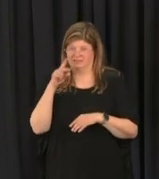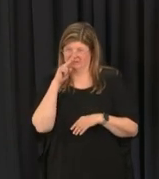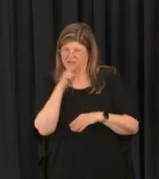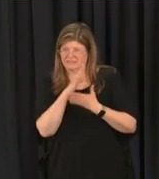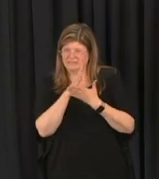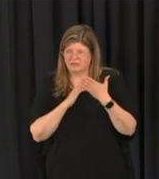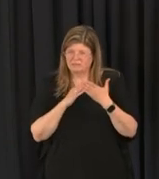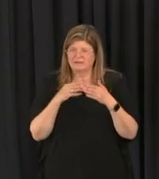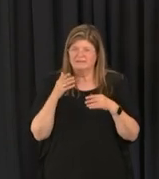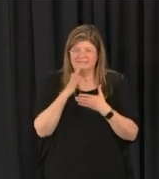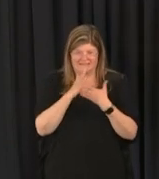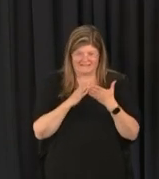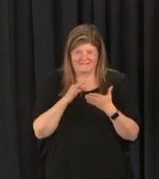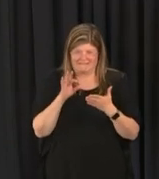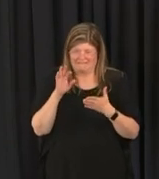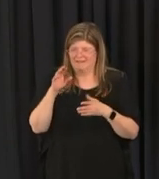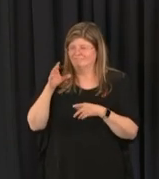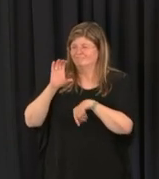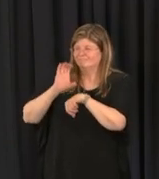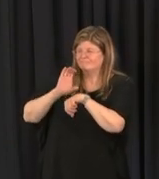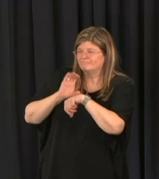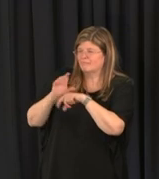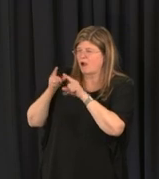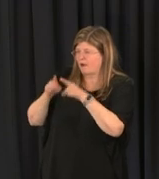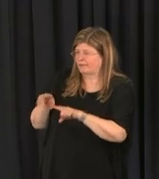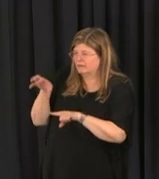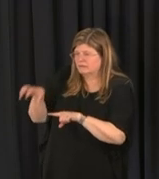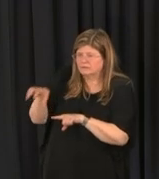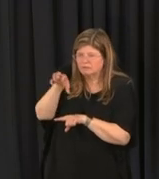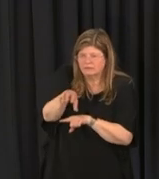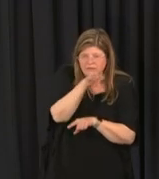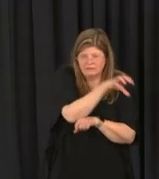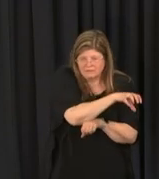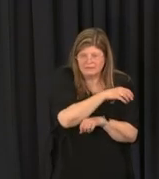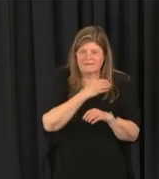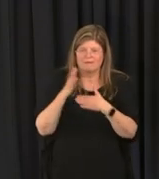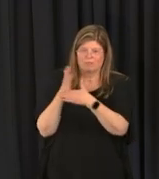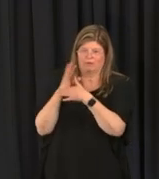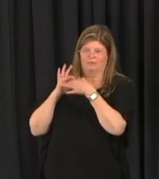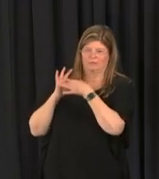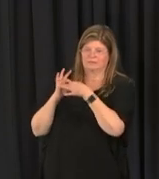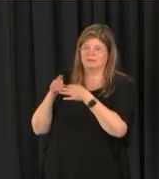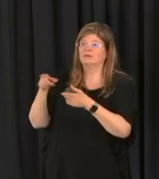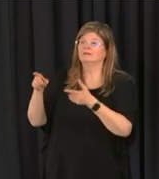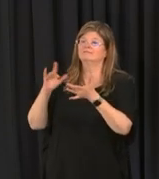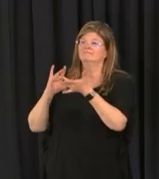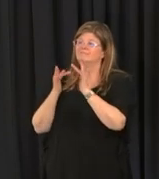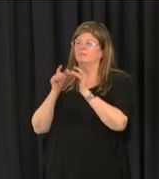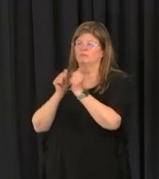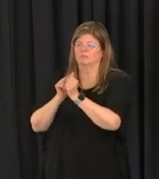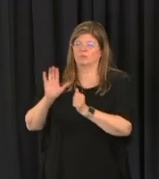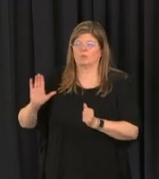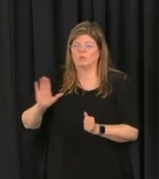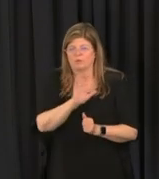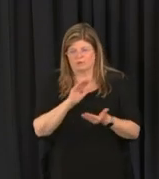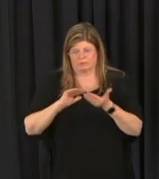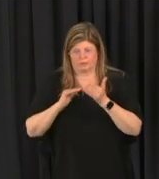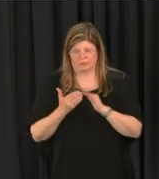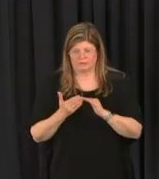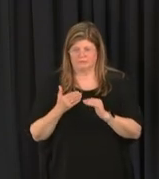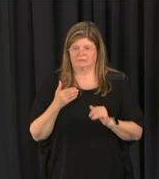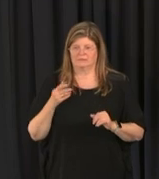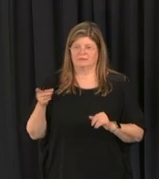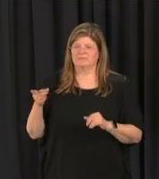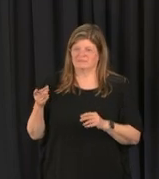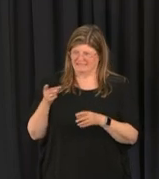Initiative locations. Our faith-based partners will be reaching out to congregants and community members to get eligible